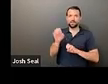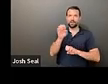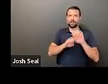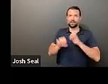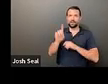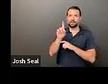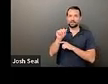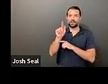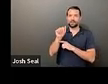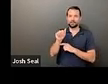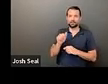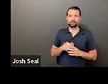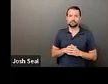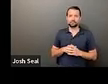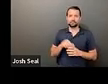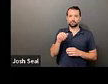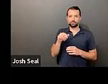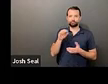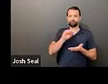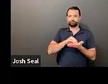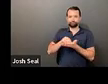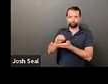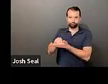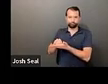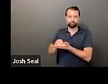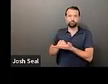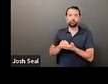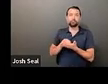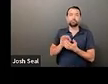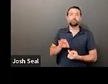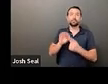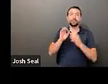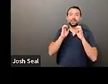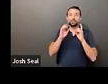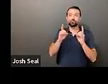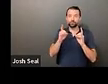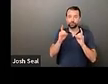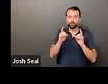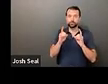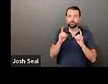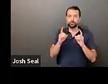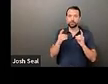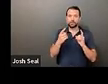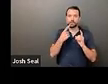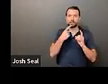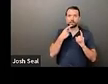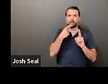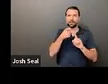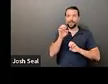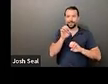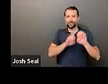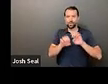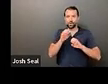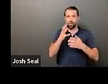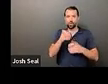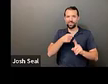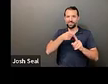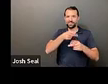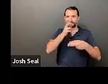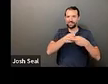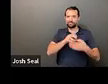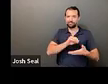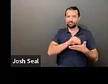ed director that says, hey, I want the evaluator, their name included, then include that. Listen to your director. But for